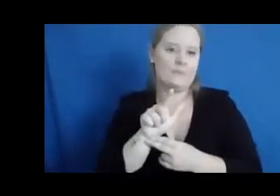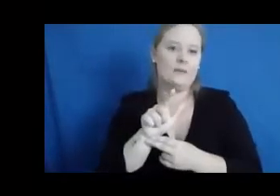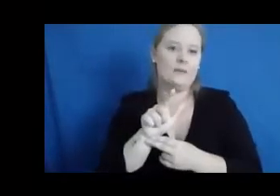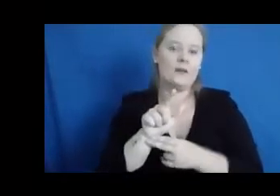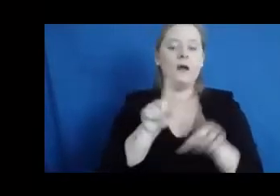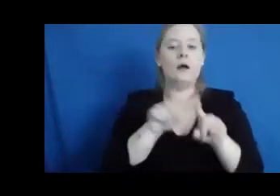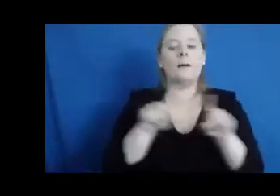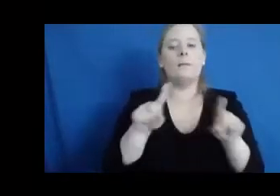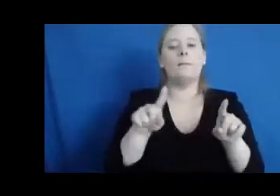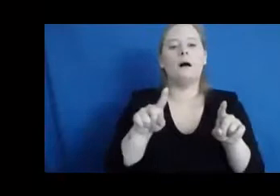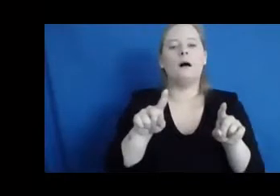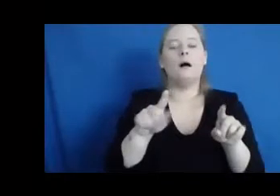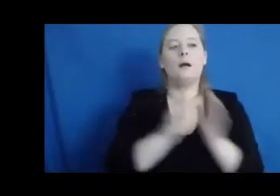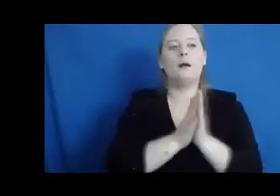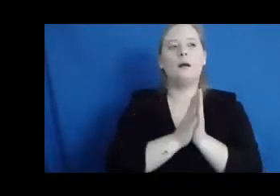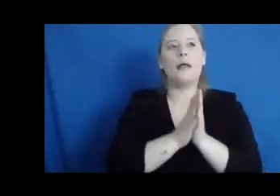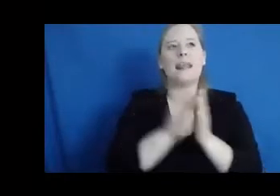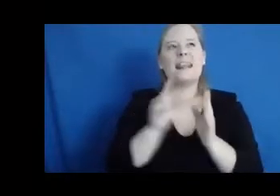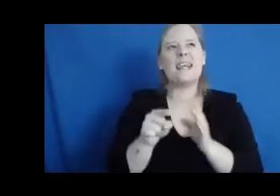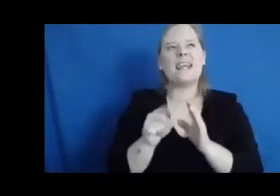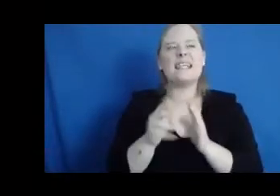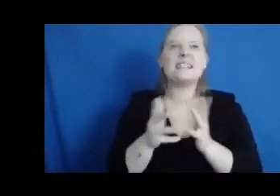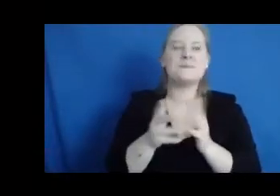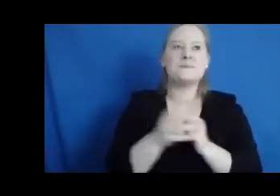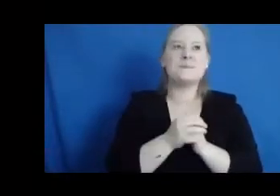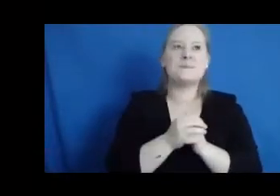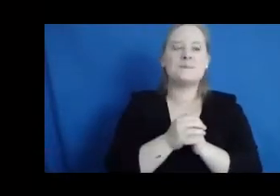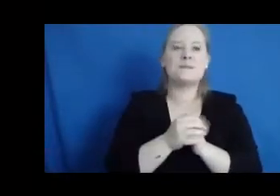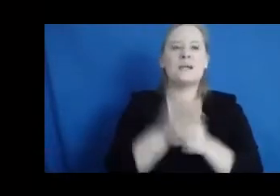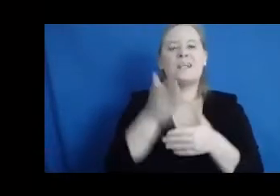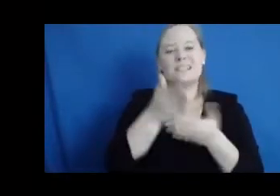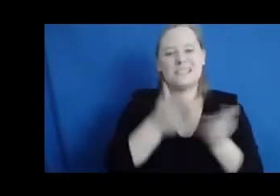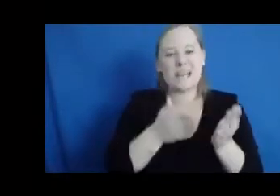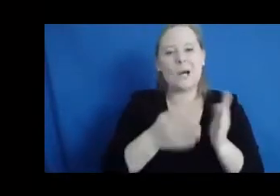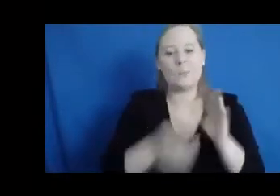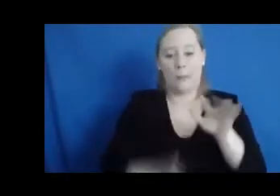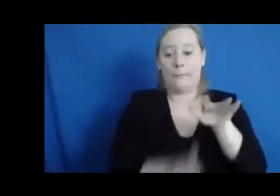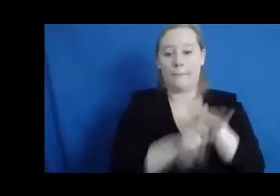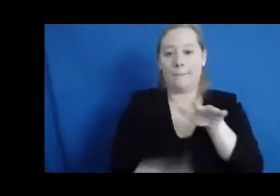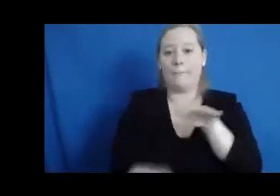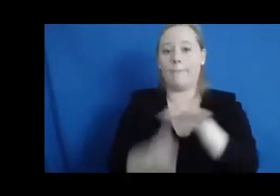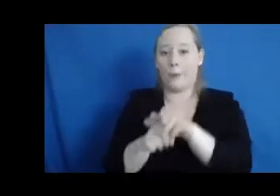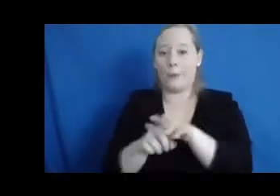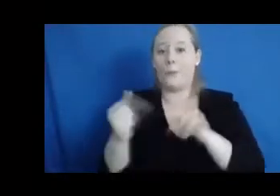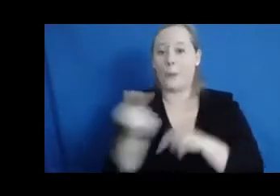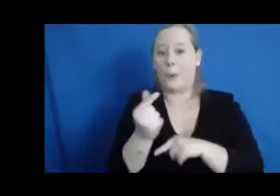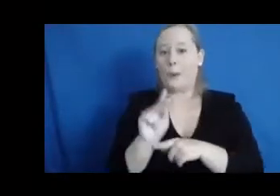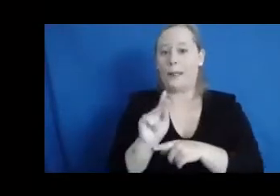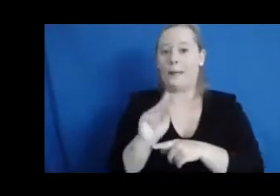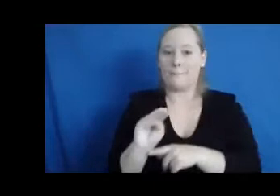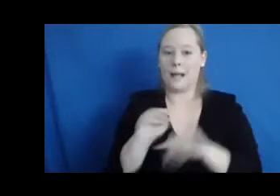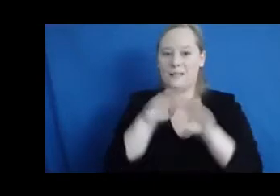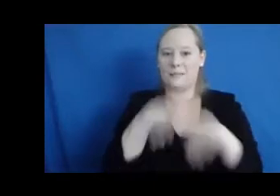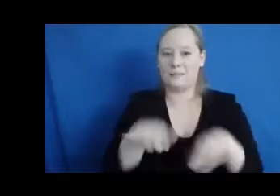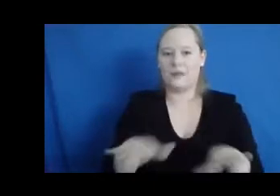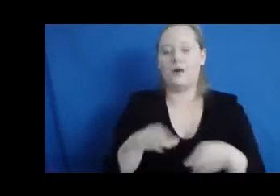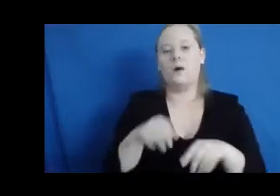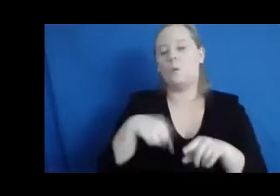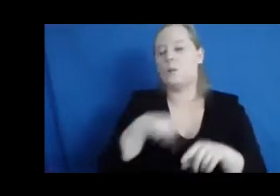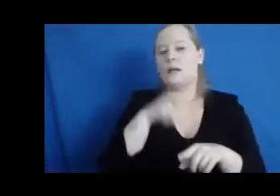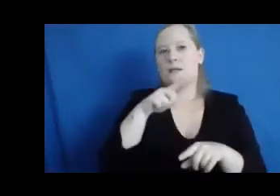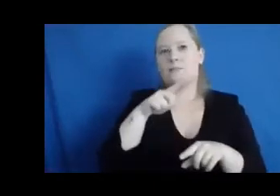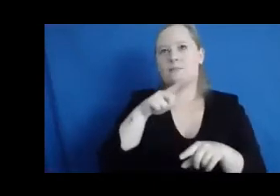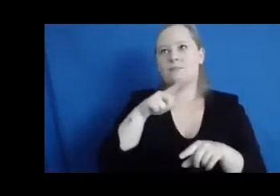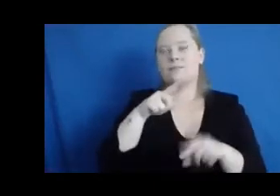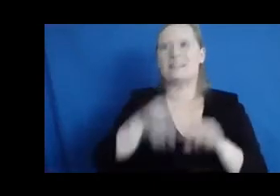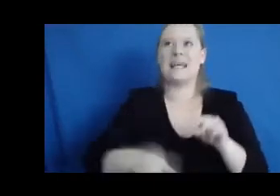that these, while some of them did show up in the Gold King mine spill, we can't exactly, it's not possible to say that